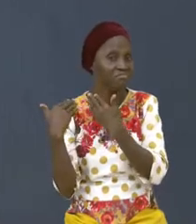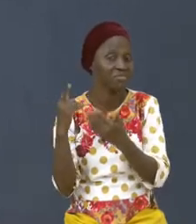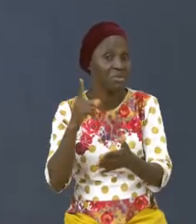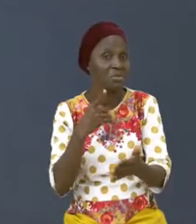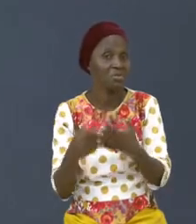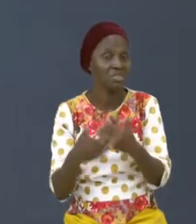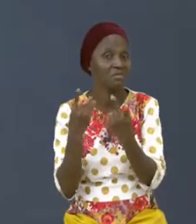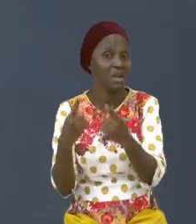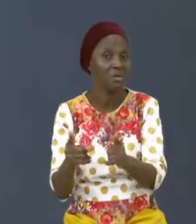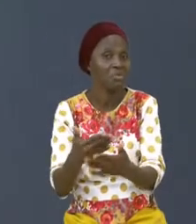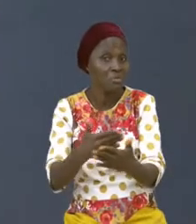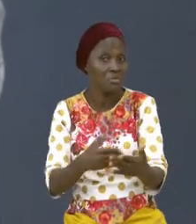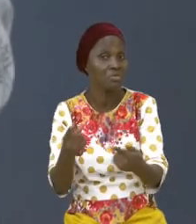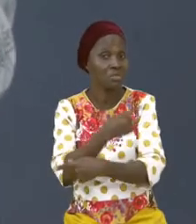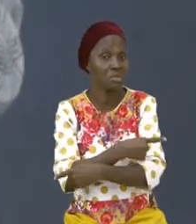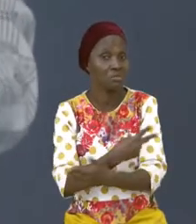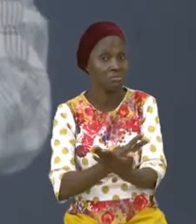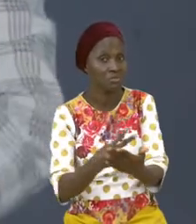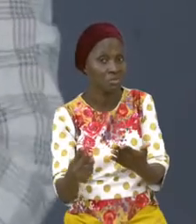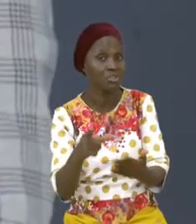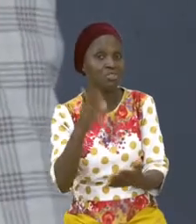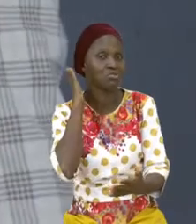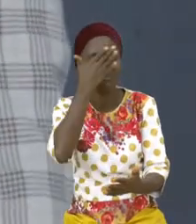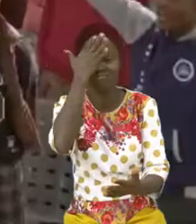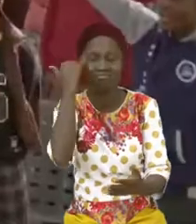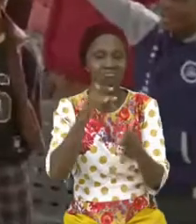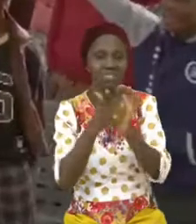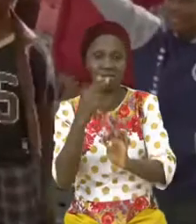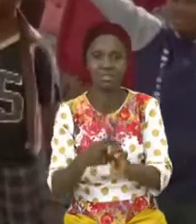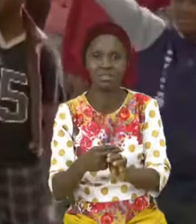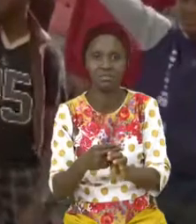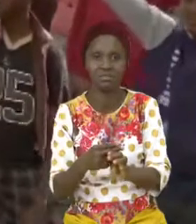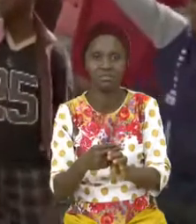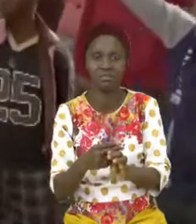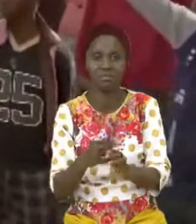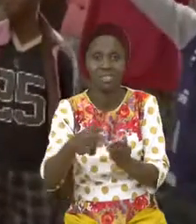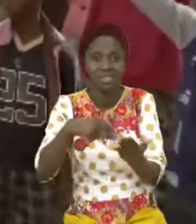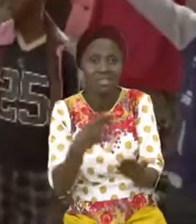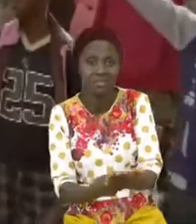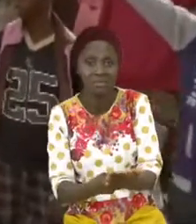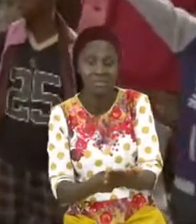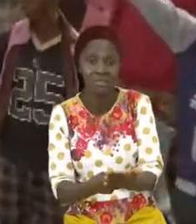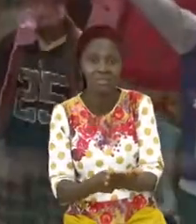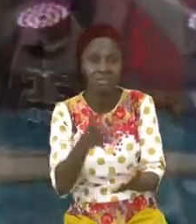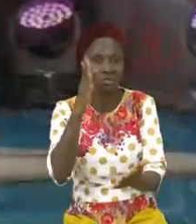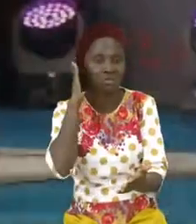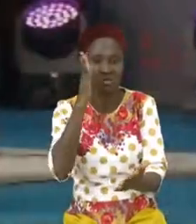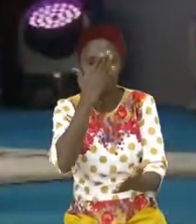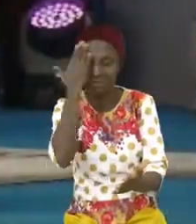today failure will forget defeat will forget